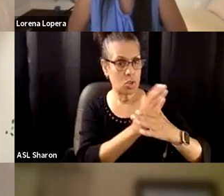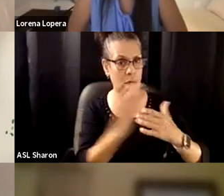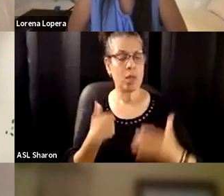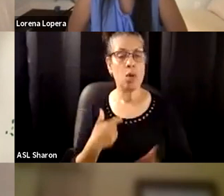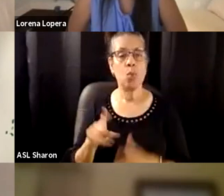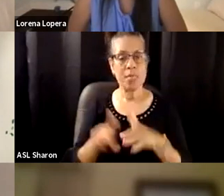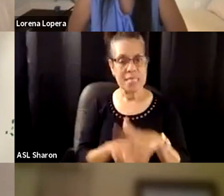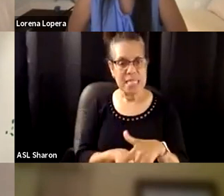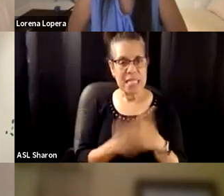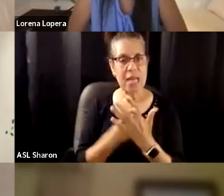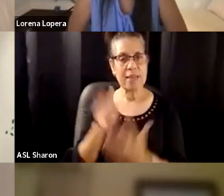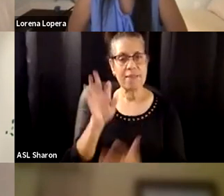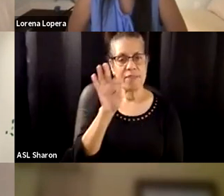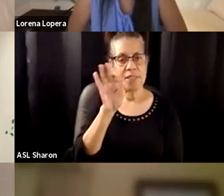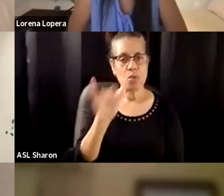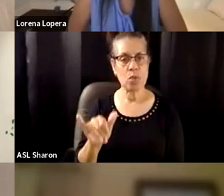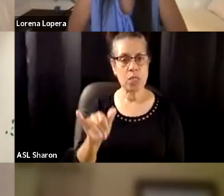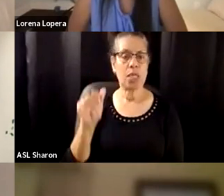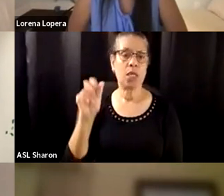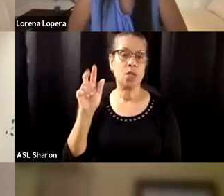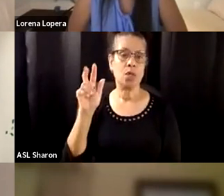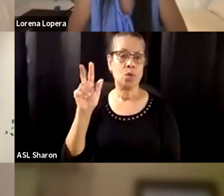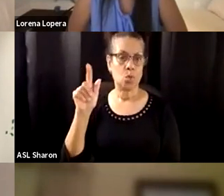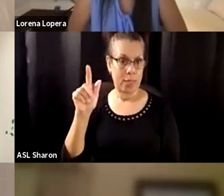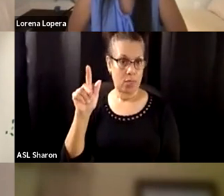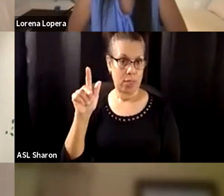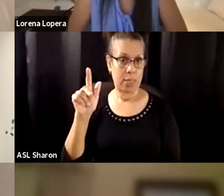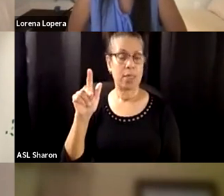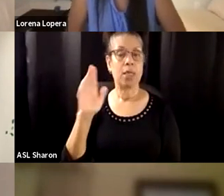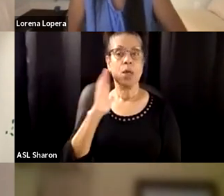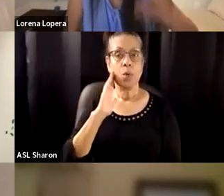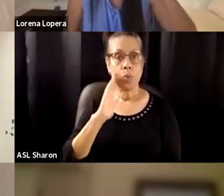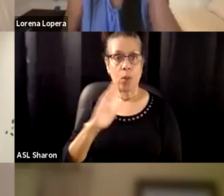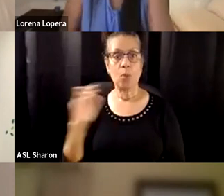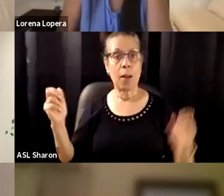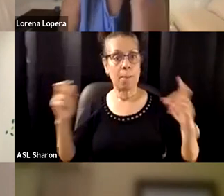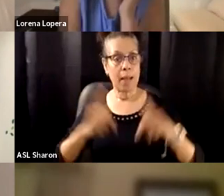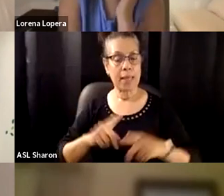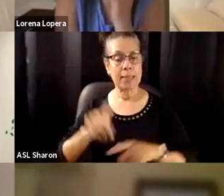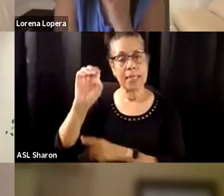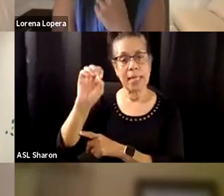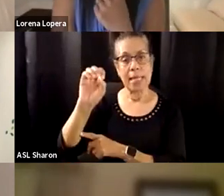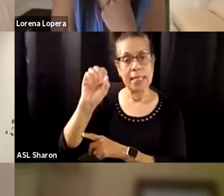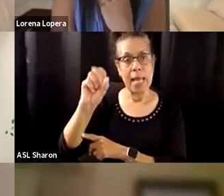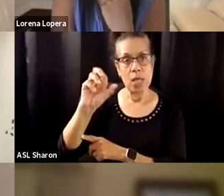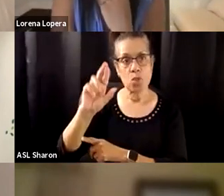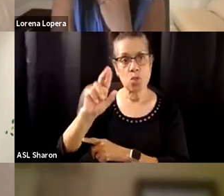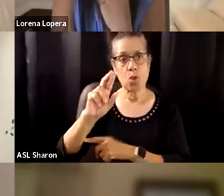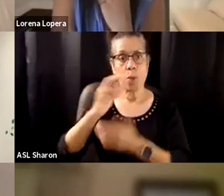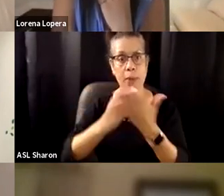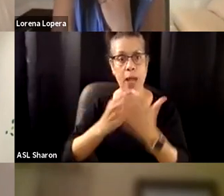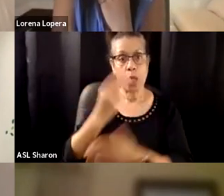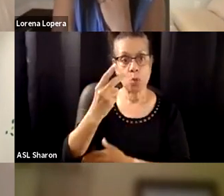23 planning where we will come back with how the sr funding parts 2 and part